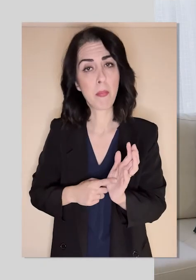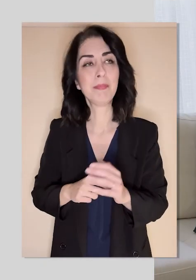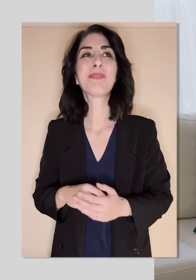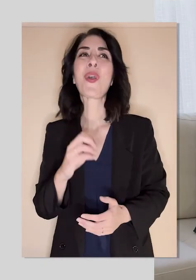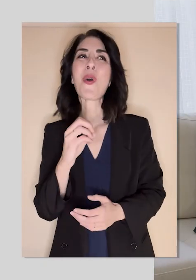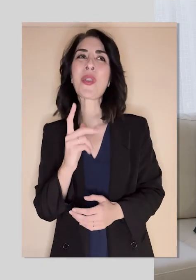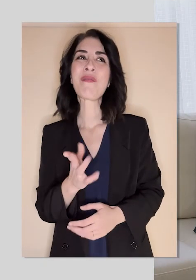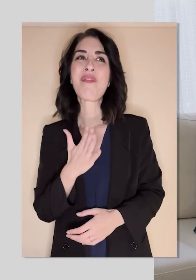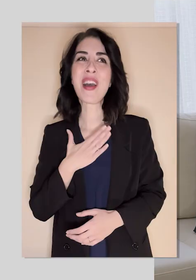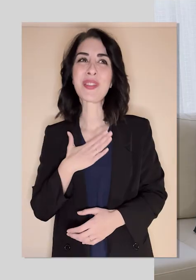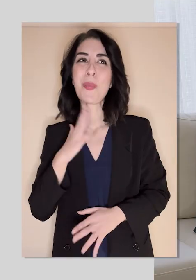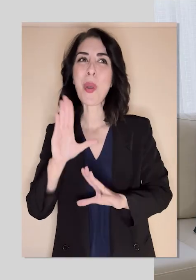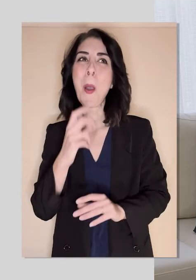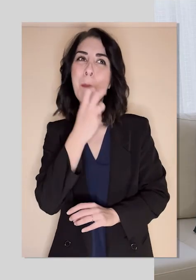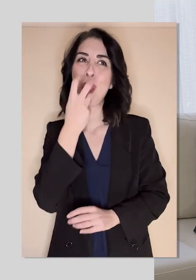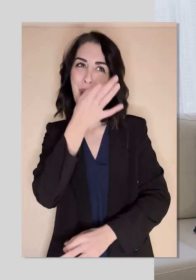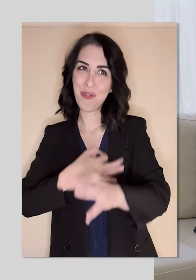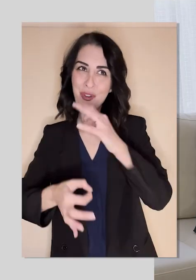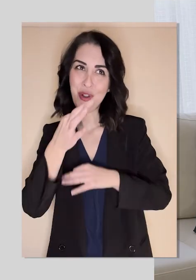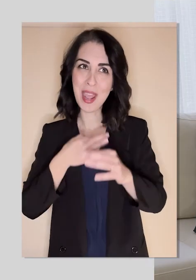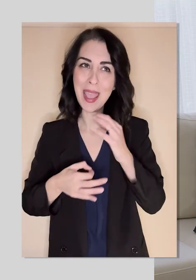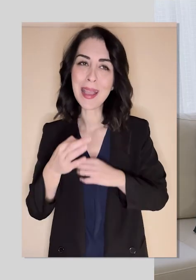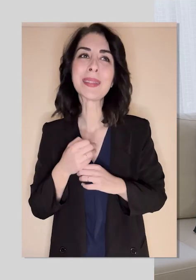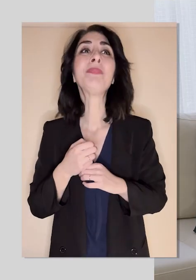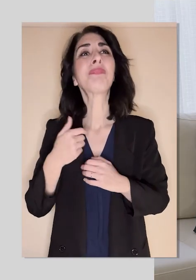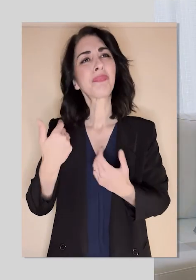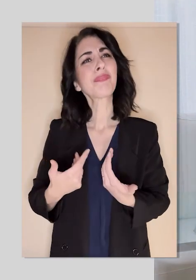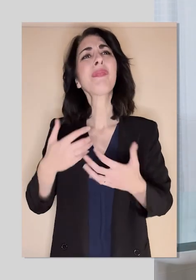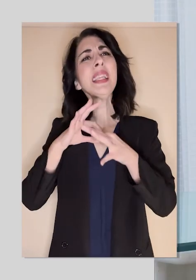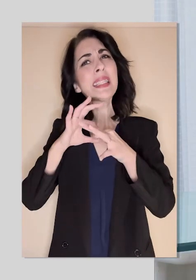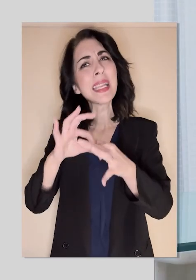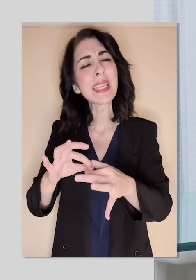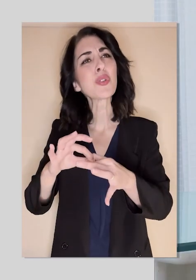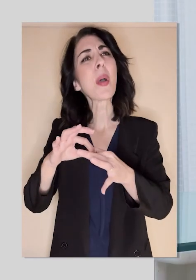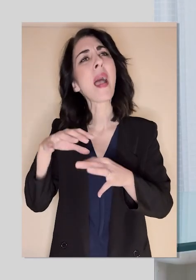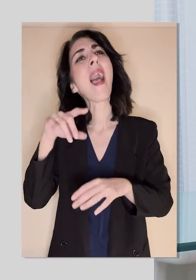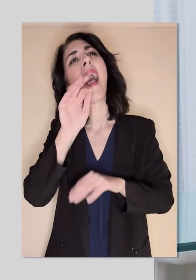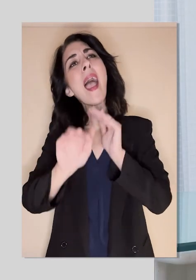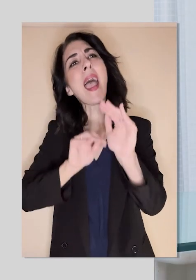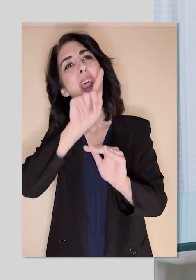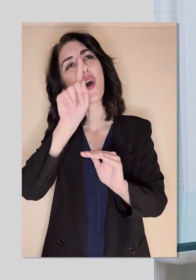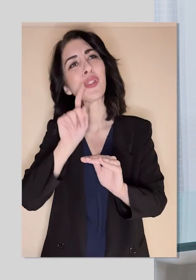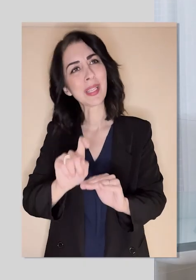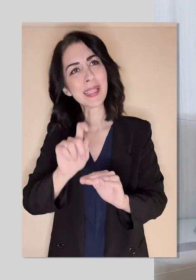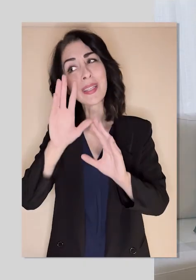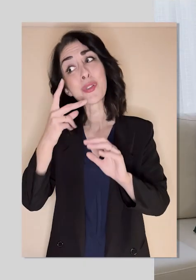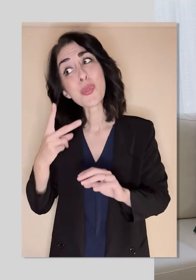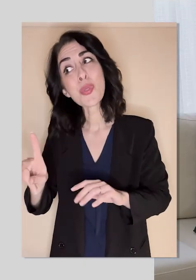Okay. So thank you for all this info, and we continue. We have some more questions from our audience, from the